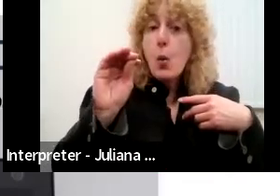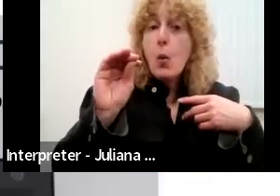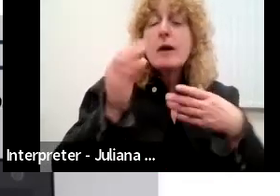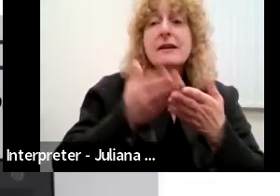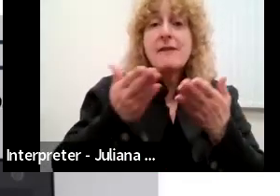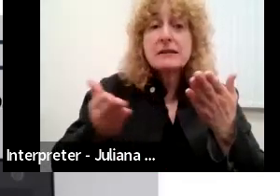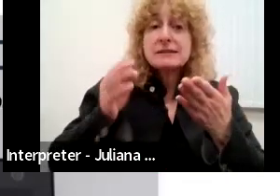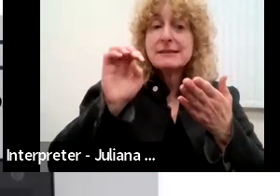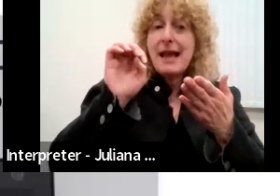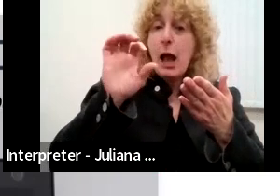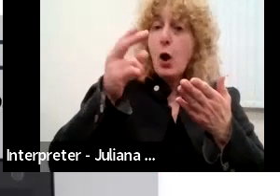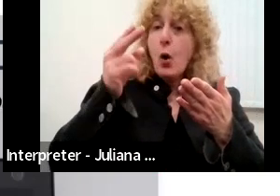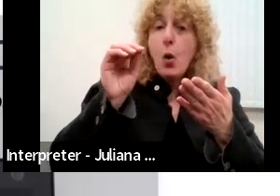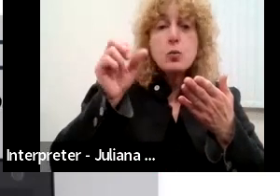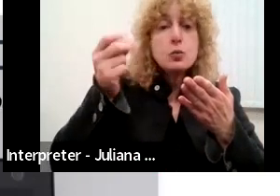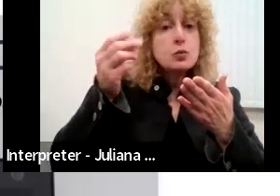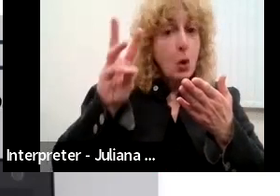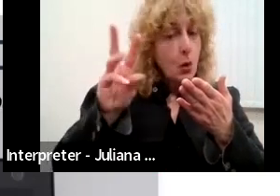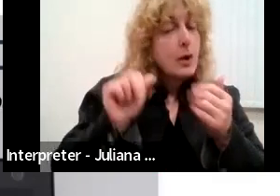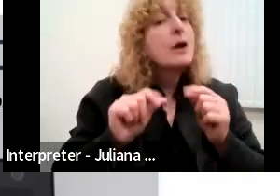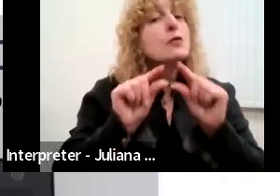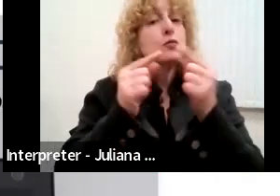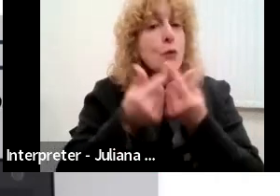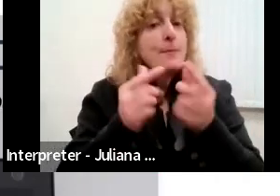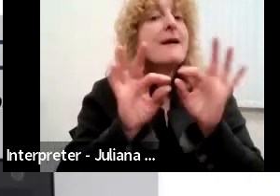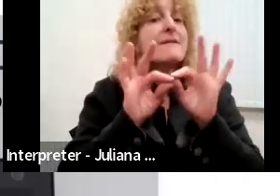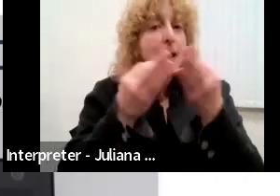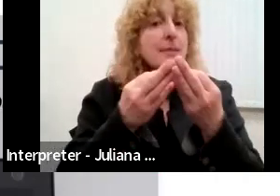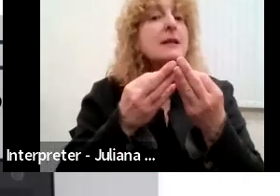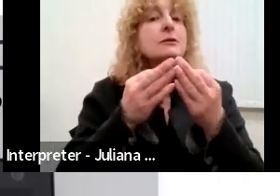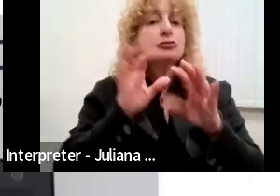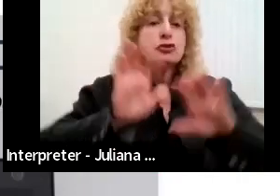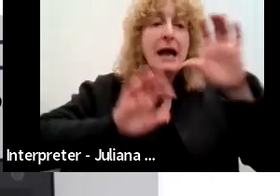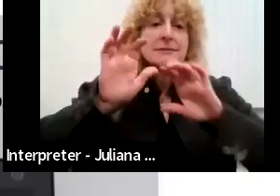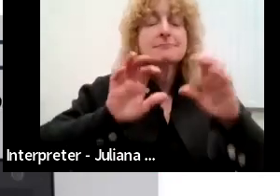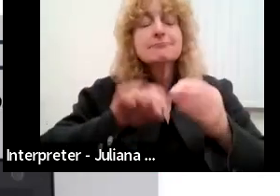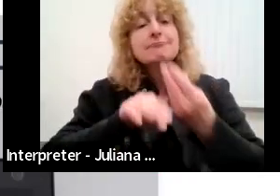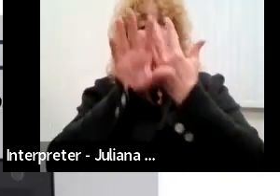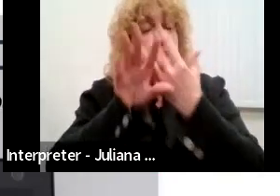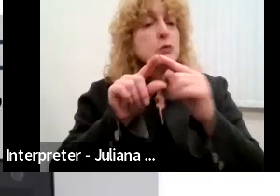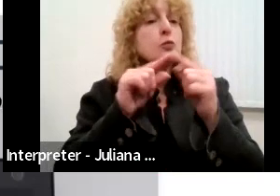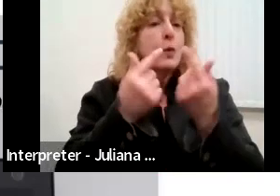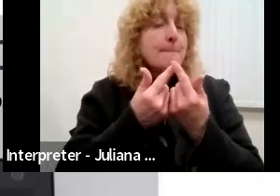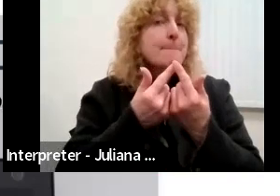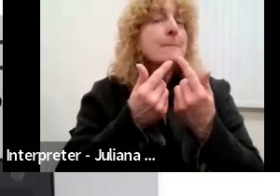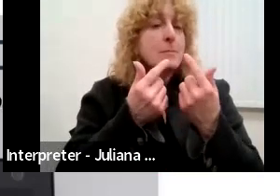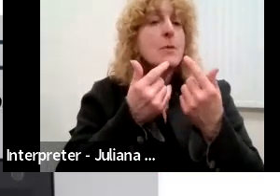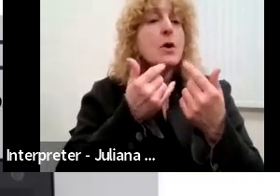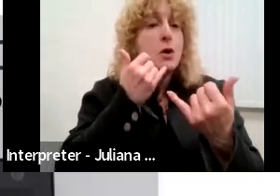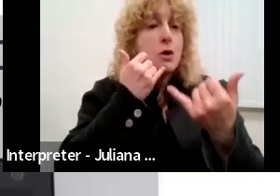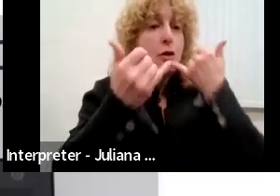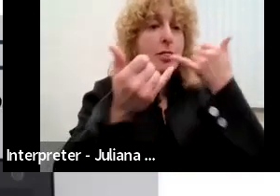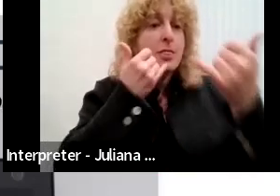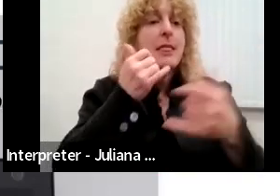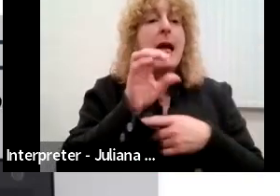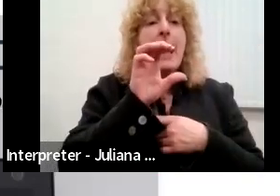that you can do group family chats and group chats, group video calls. There's also Caribou,